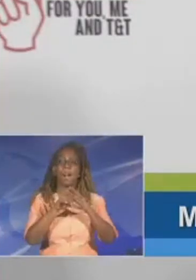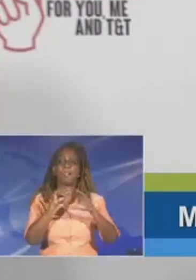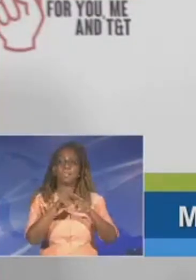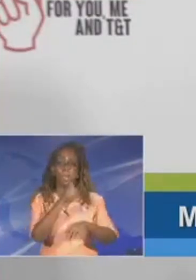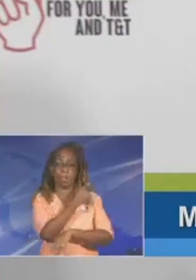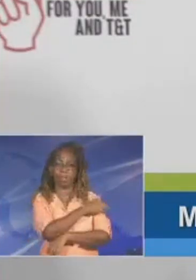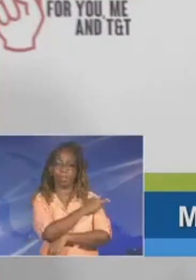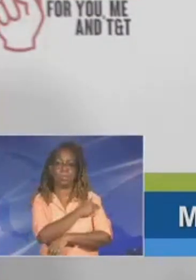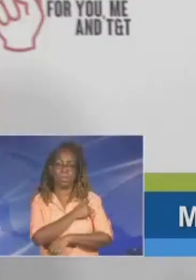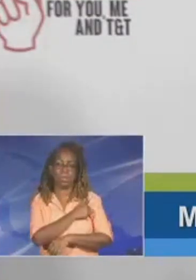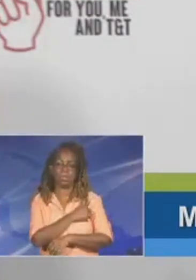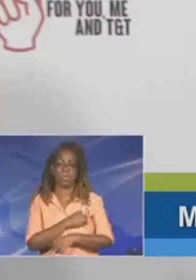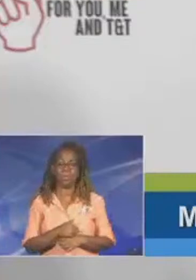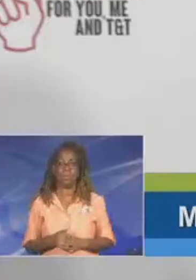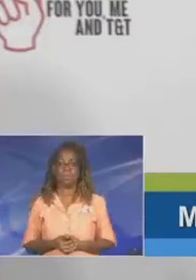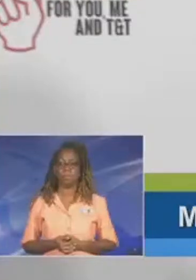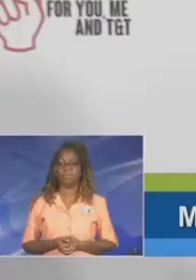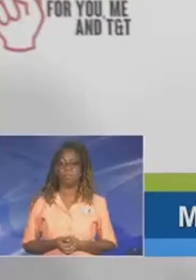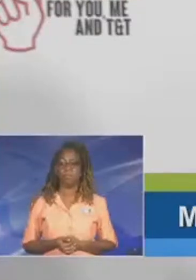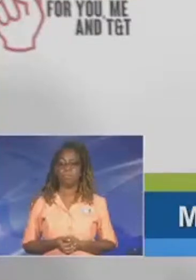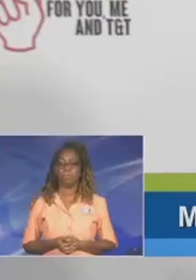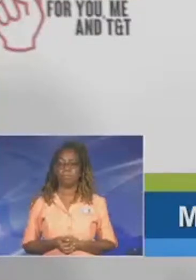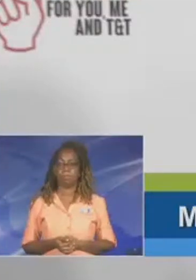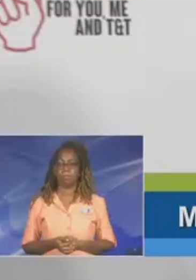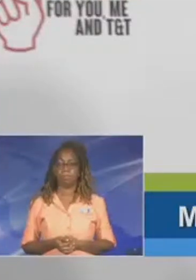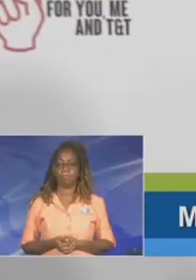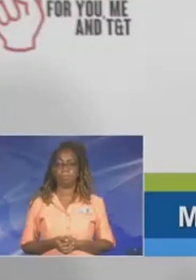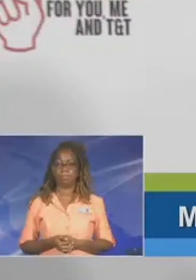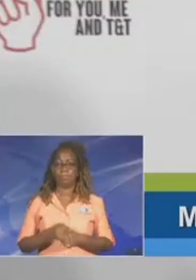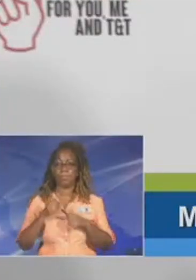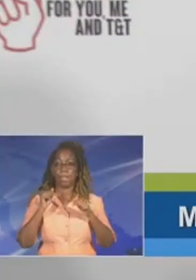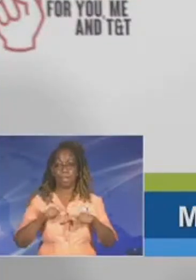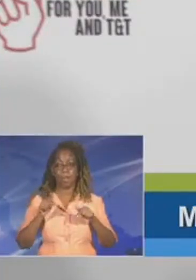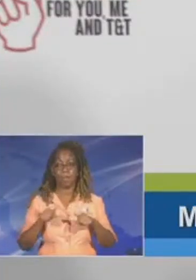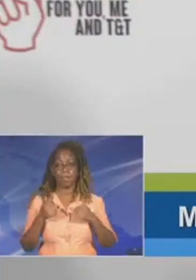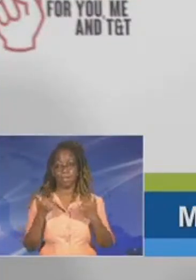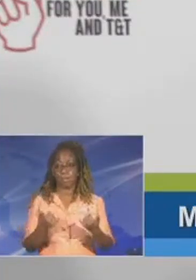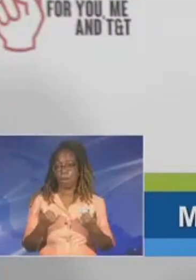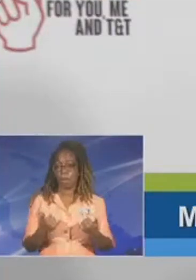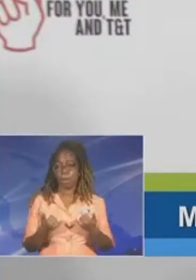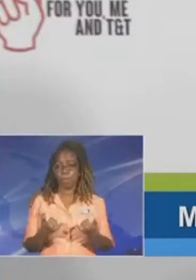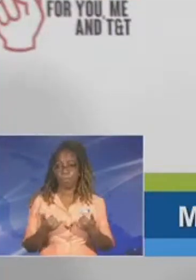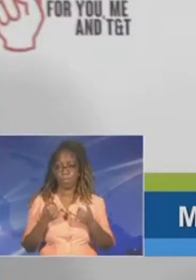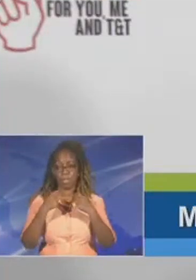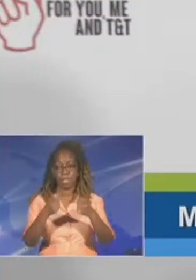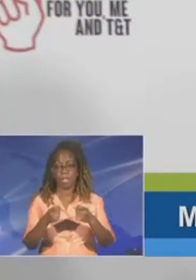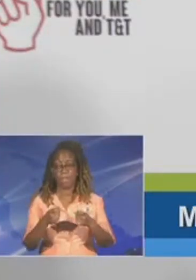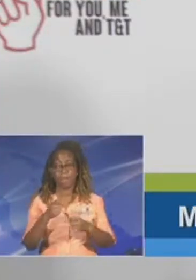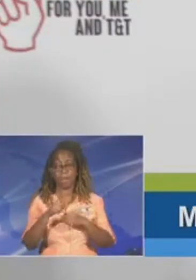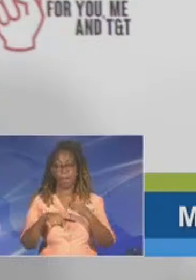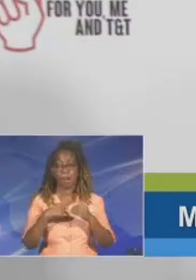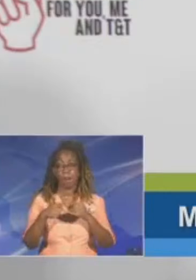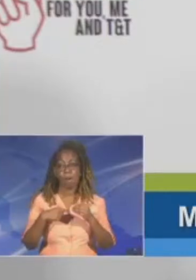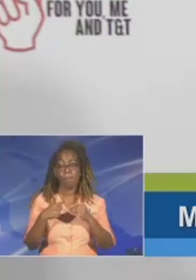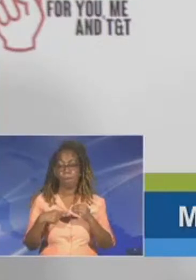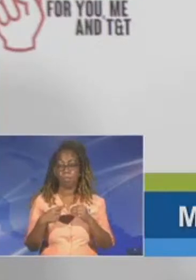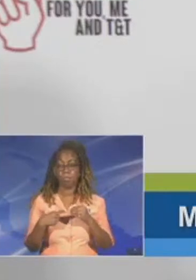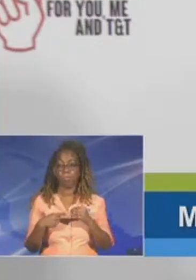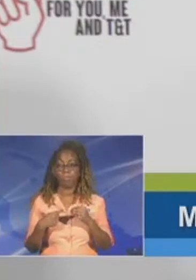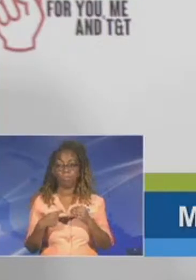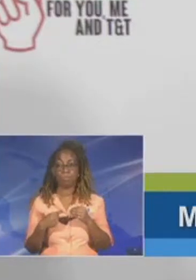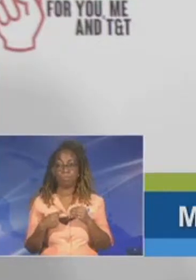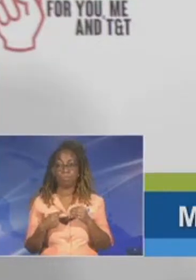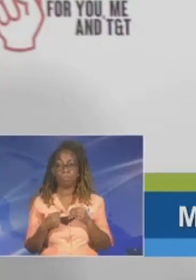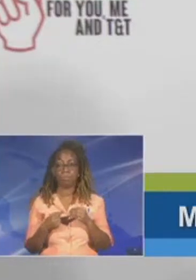and in this update I'm providing information on the hospitals in the parallel healthcare system, as well as